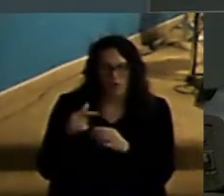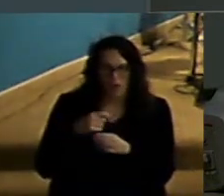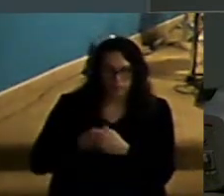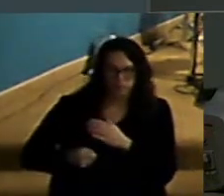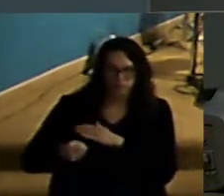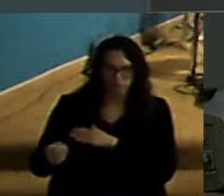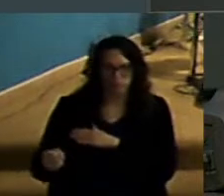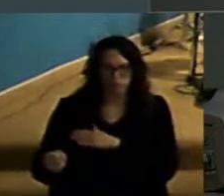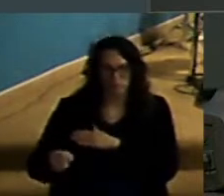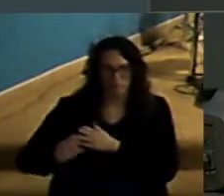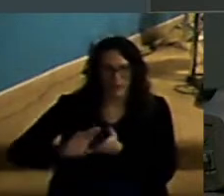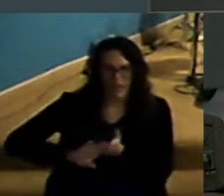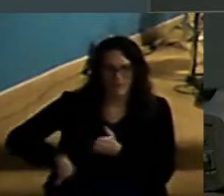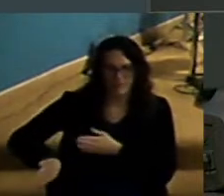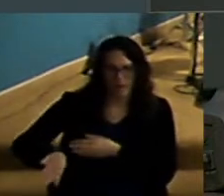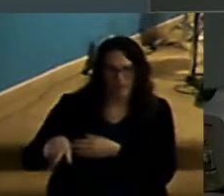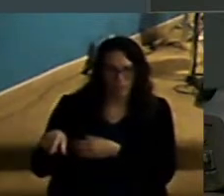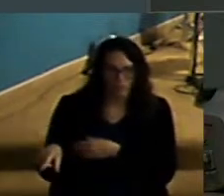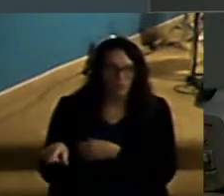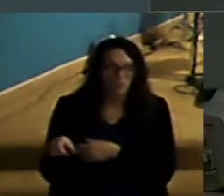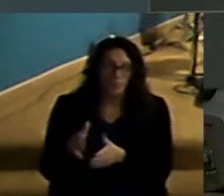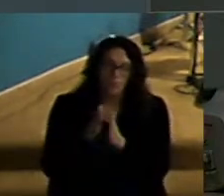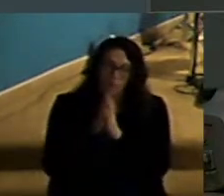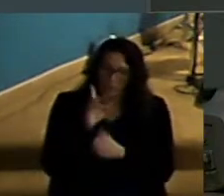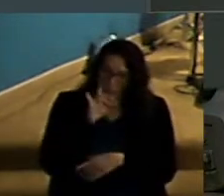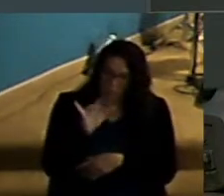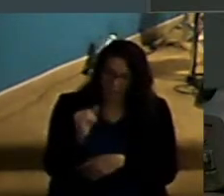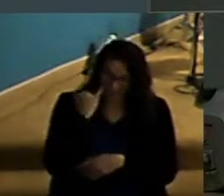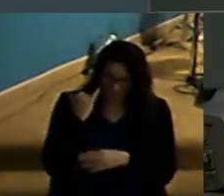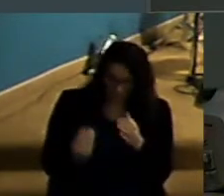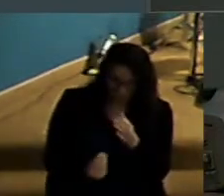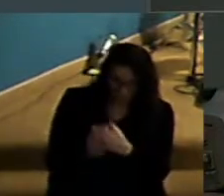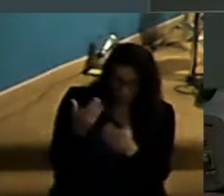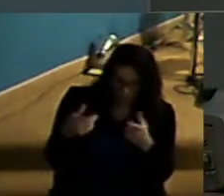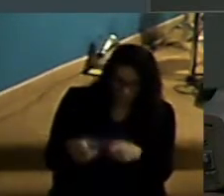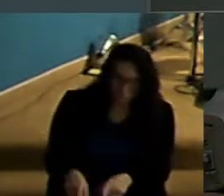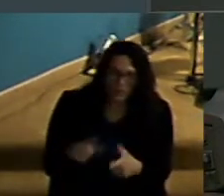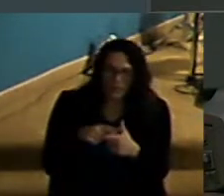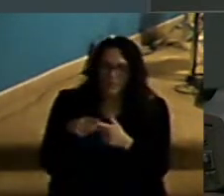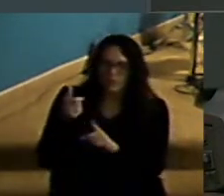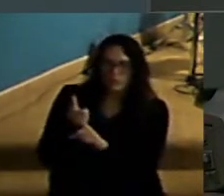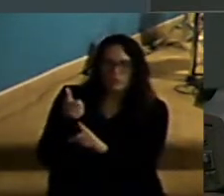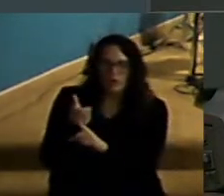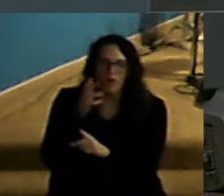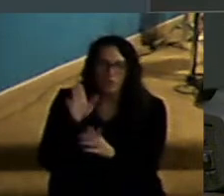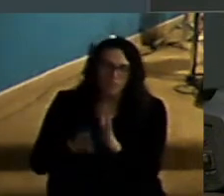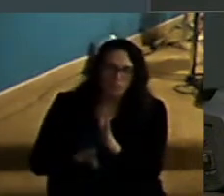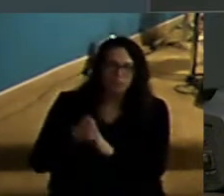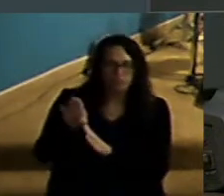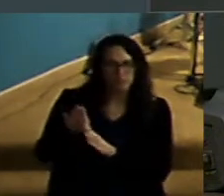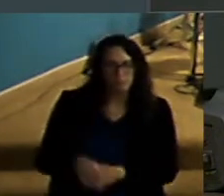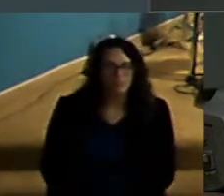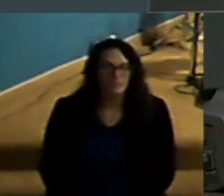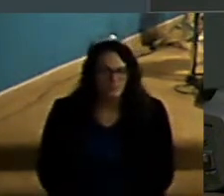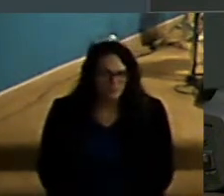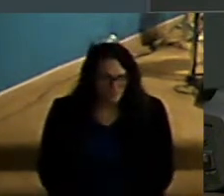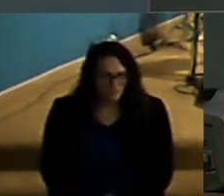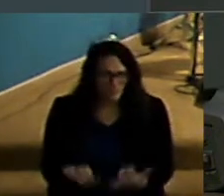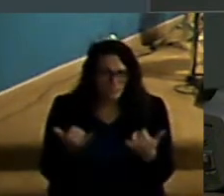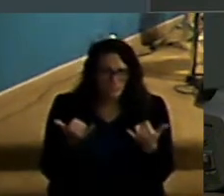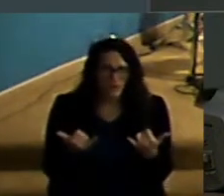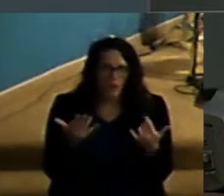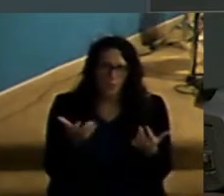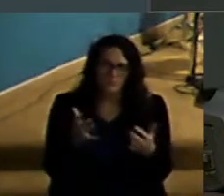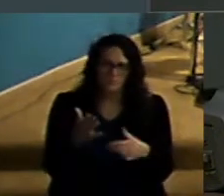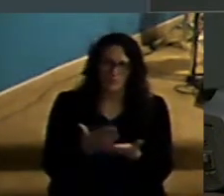Pray to the Lord for it, because if it prospers, you too will prosper." And so we want to take some time throughout